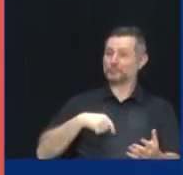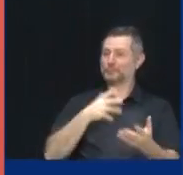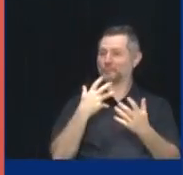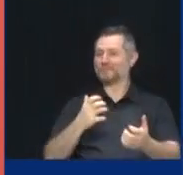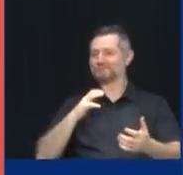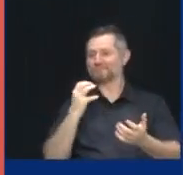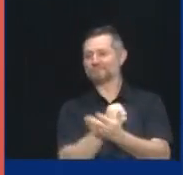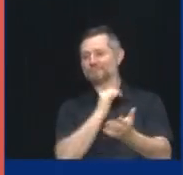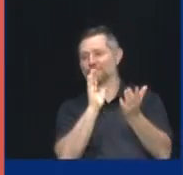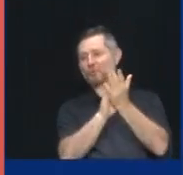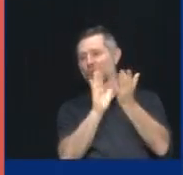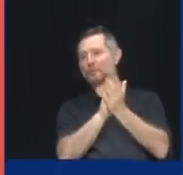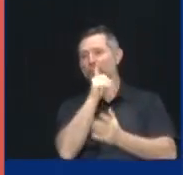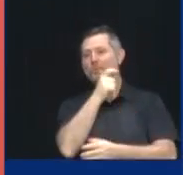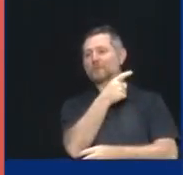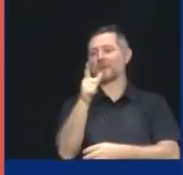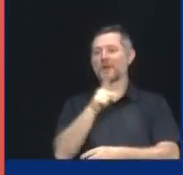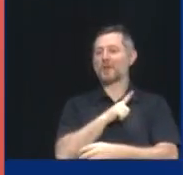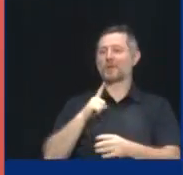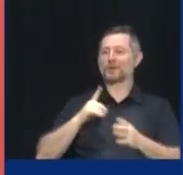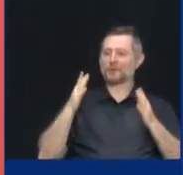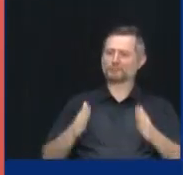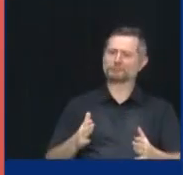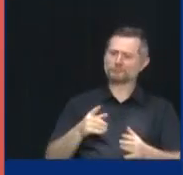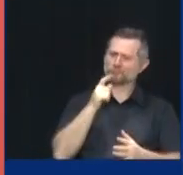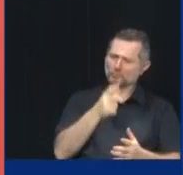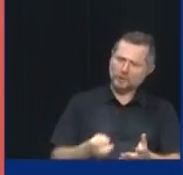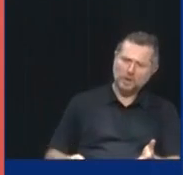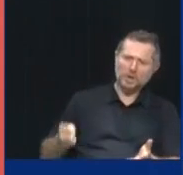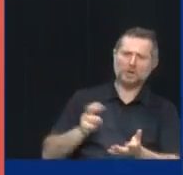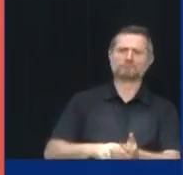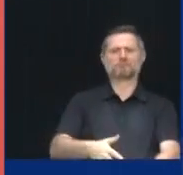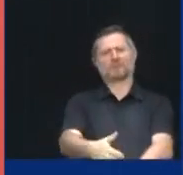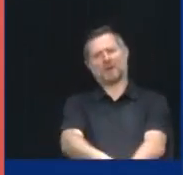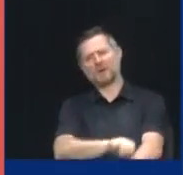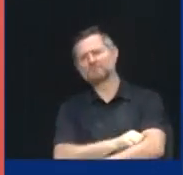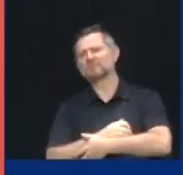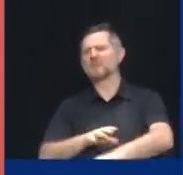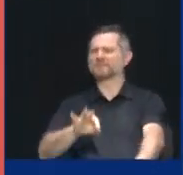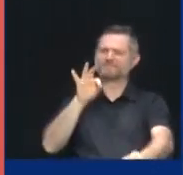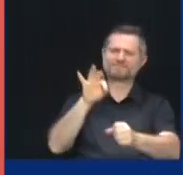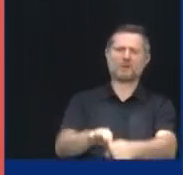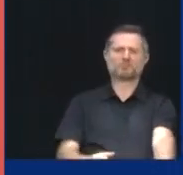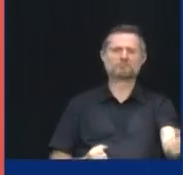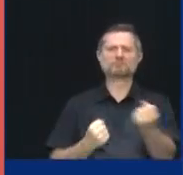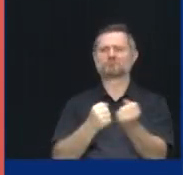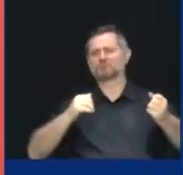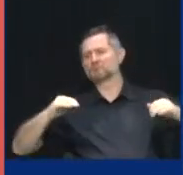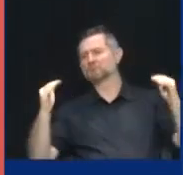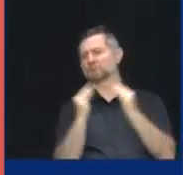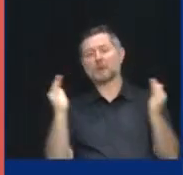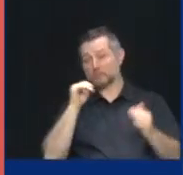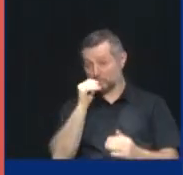who stood up and took that vote, because it was a hard one. And